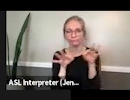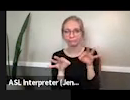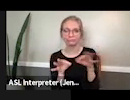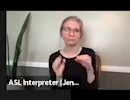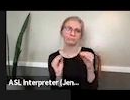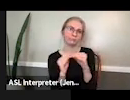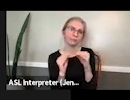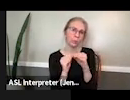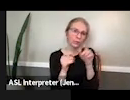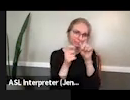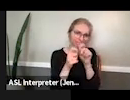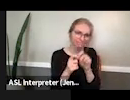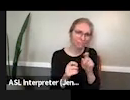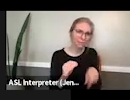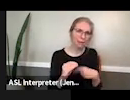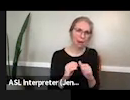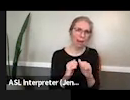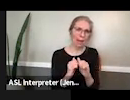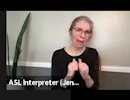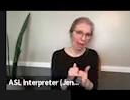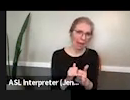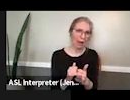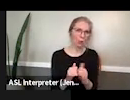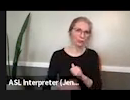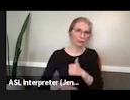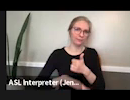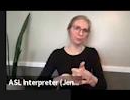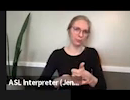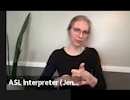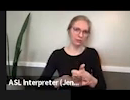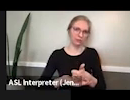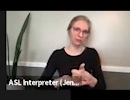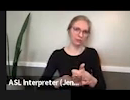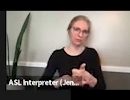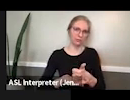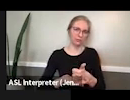of how you implement